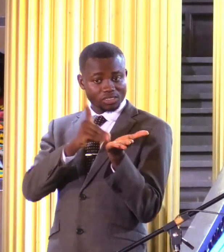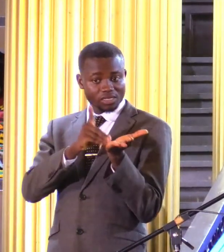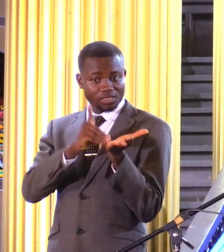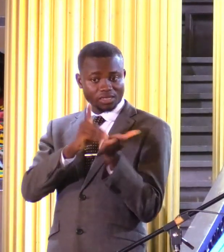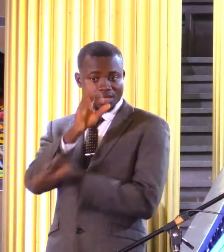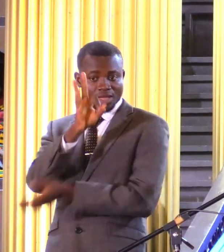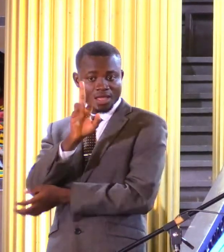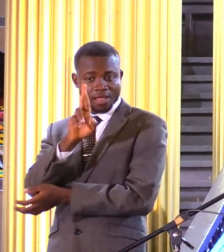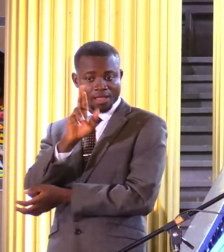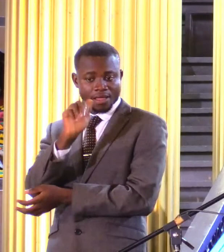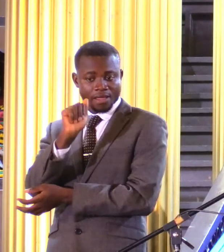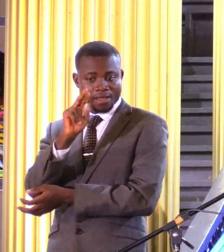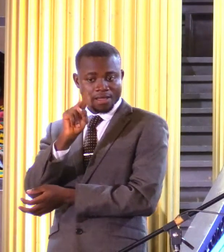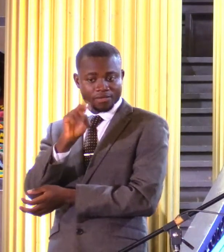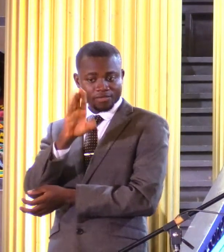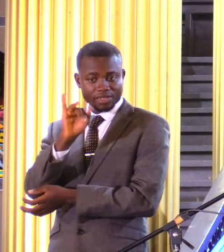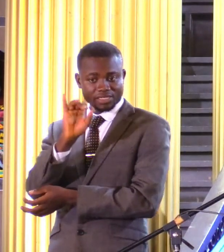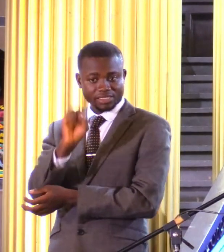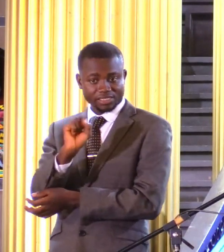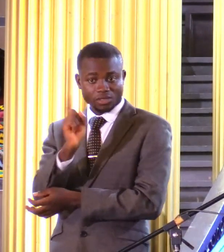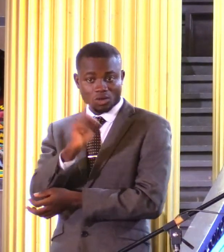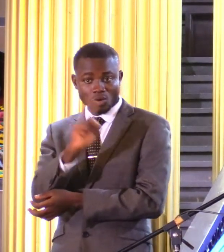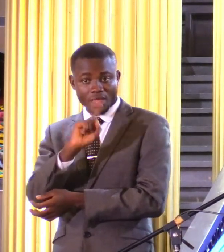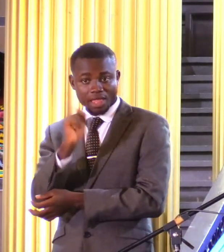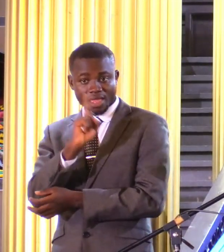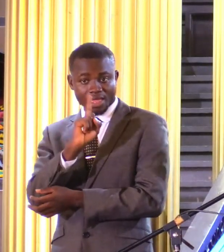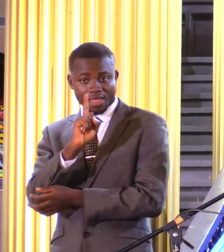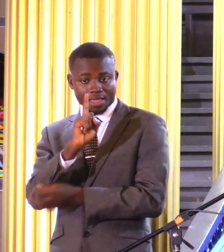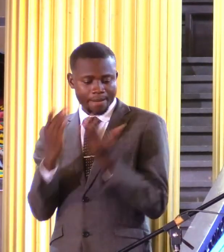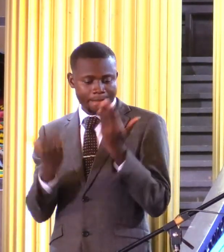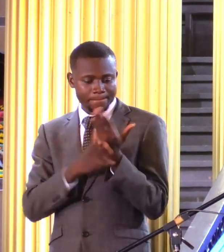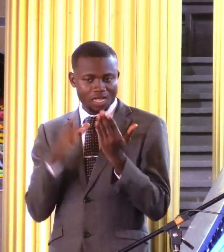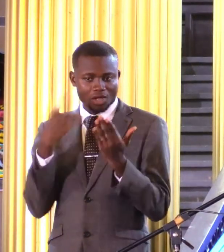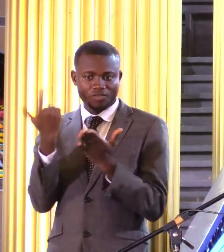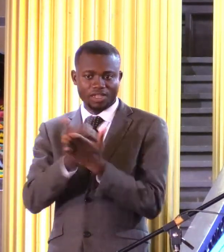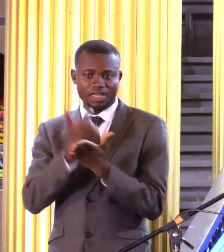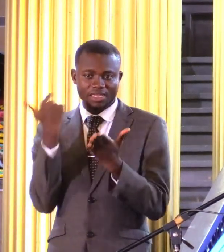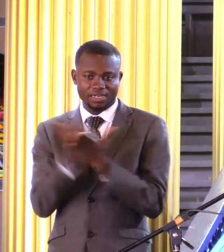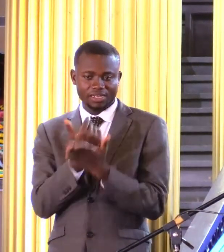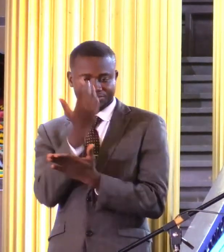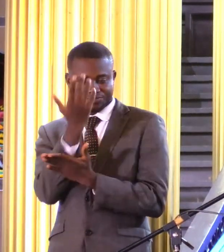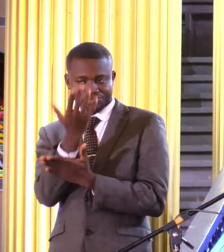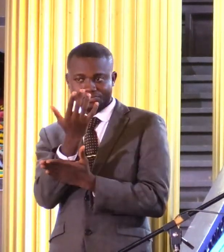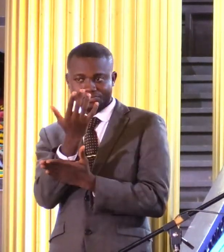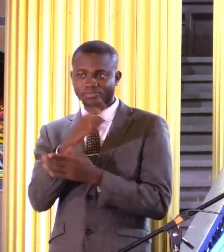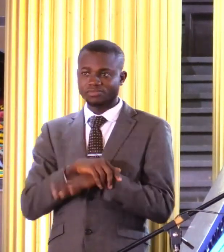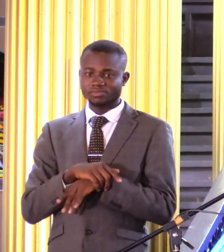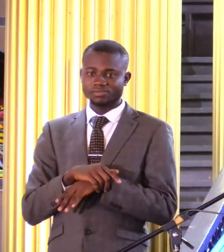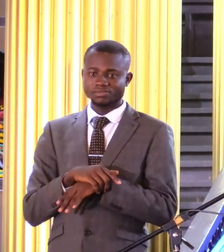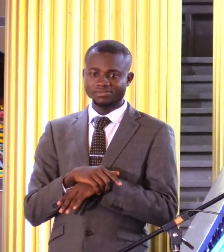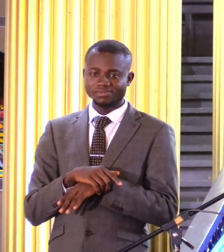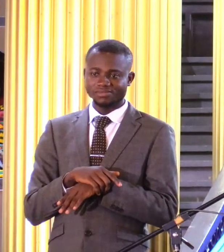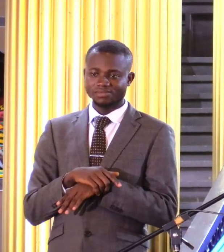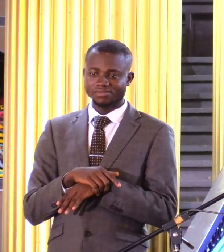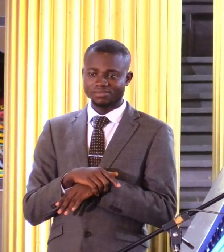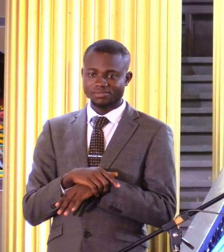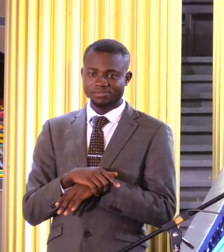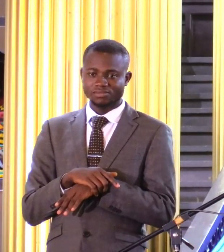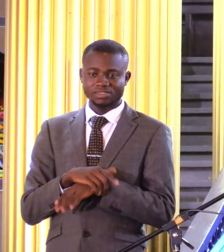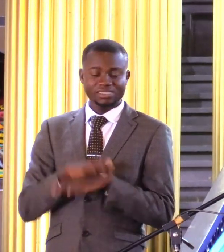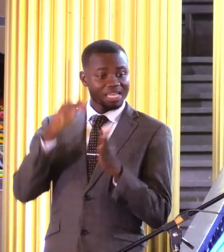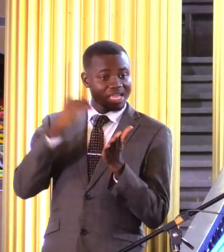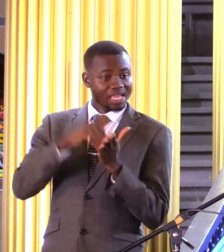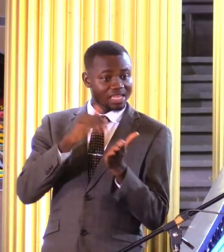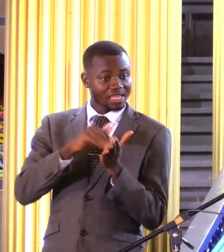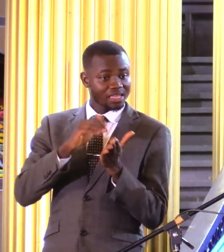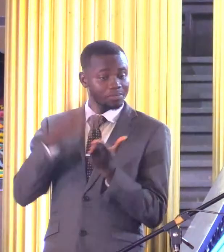Francis Yankee, Bank of Ghana headquarters, if you are here. Thank you very much for being here. Mr. Samuel Otu,